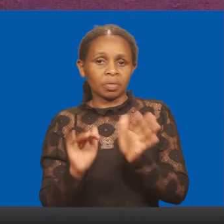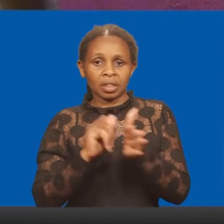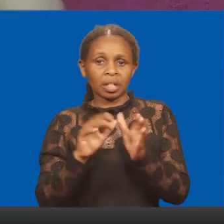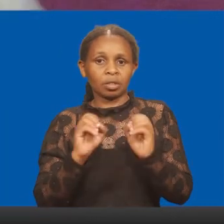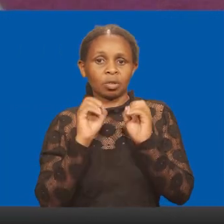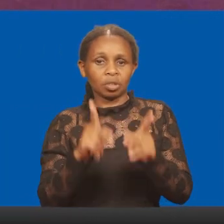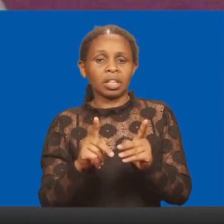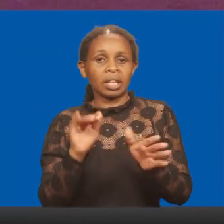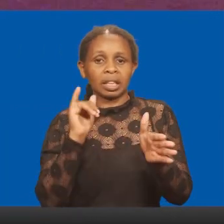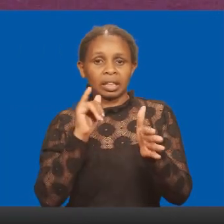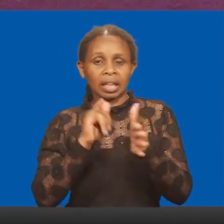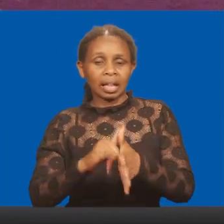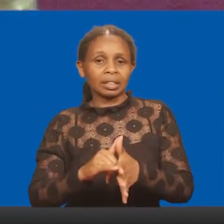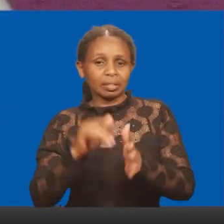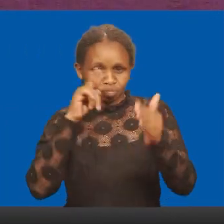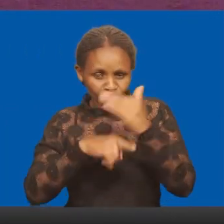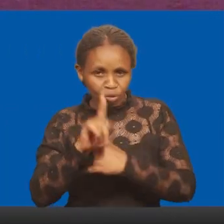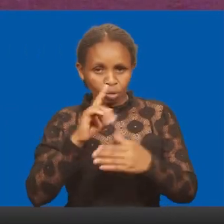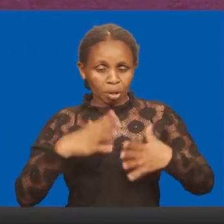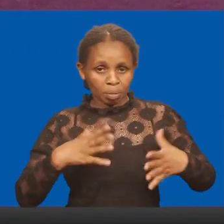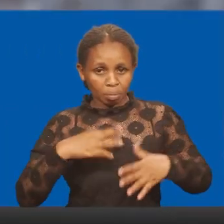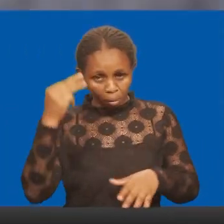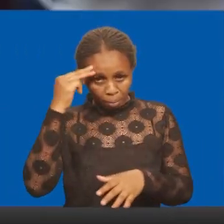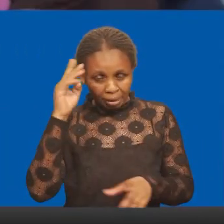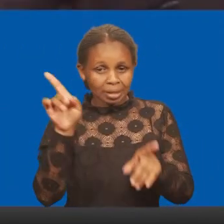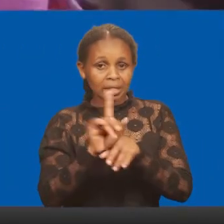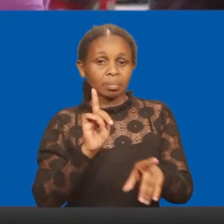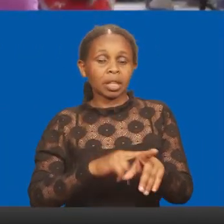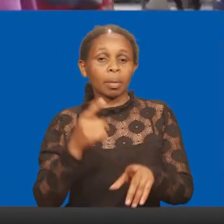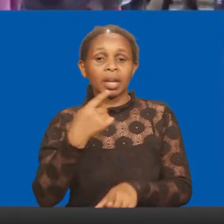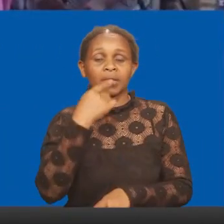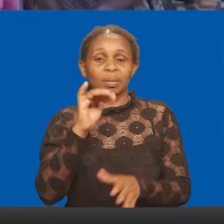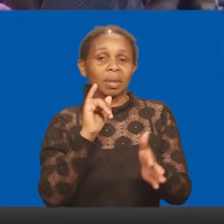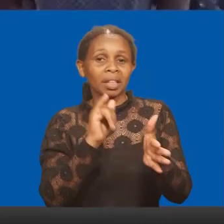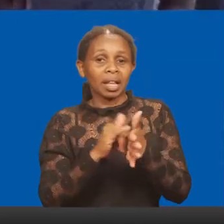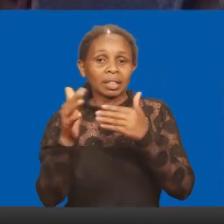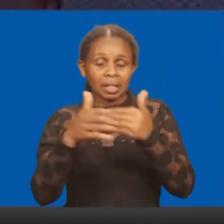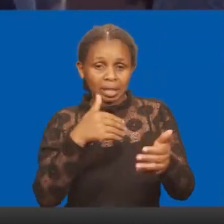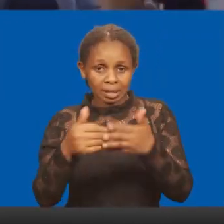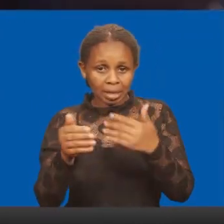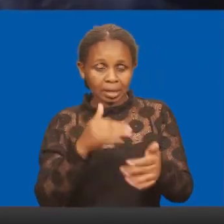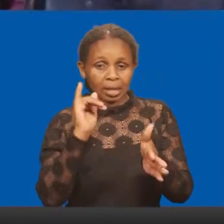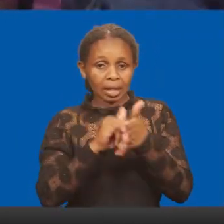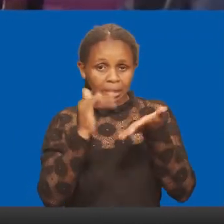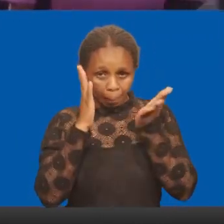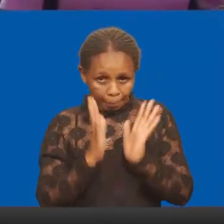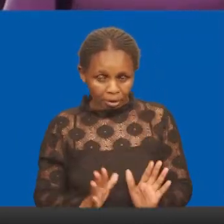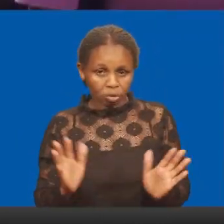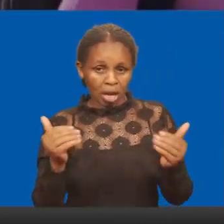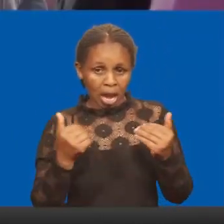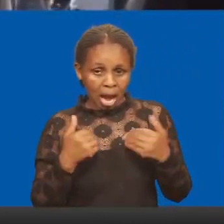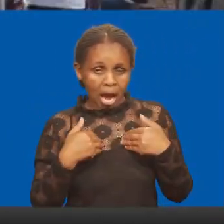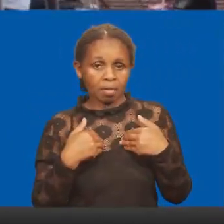what is entering into people's minds and that is what is registering. Kathleen pia amebaini baadhi ya ishara ambazo mmoja